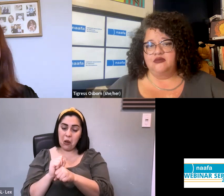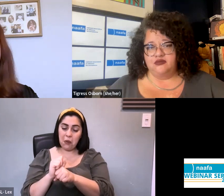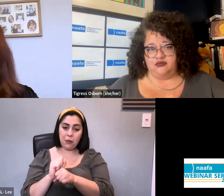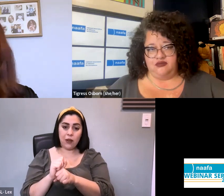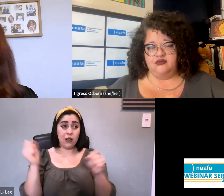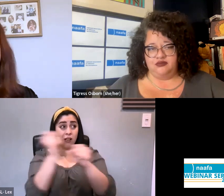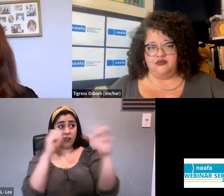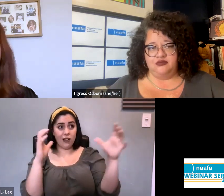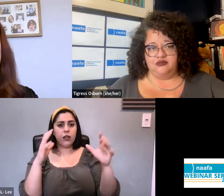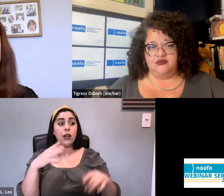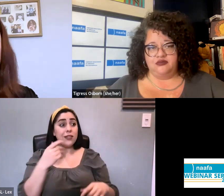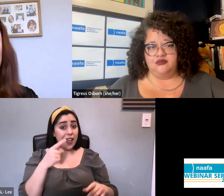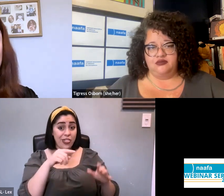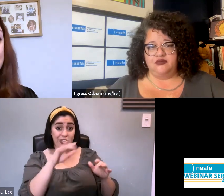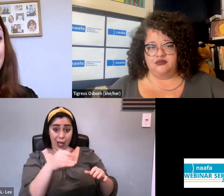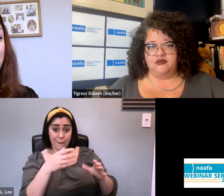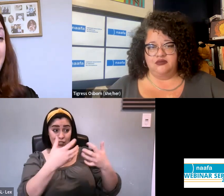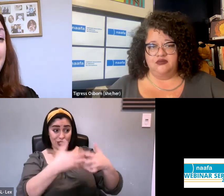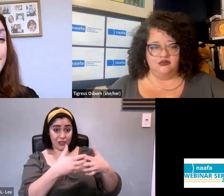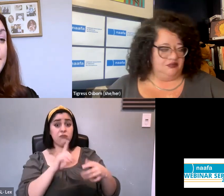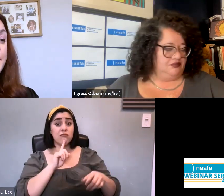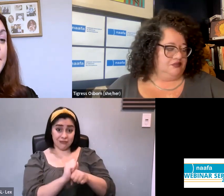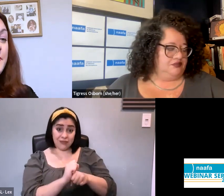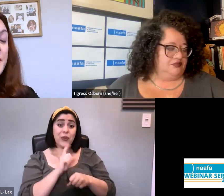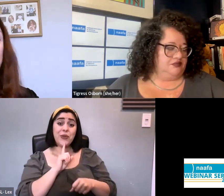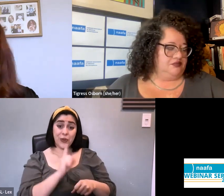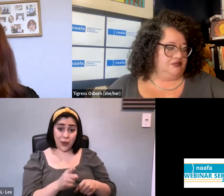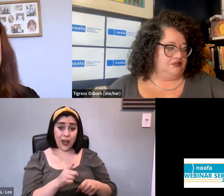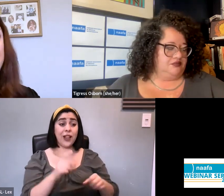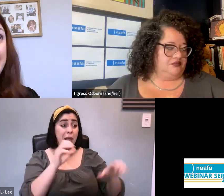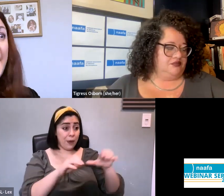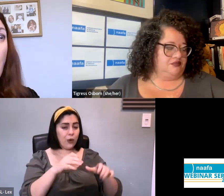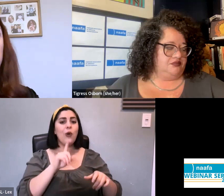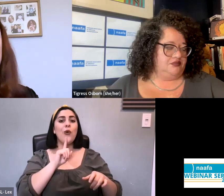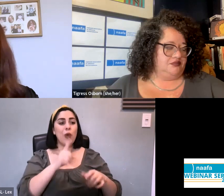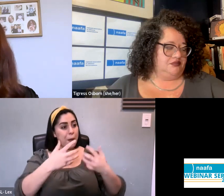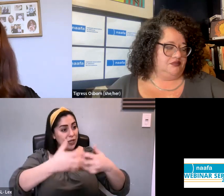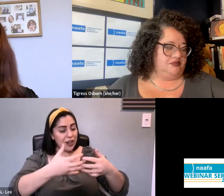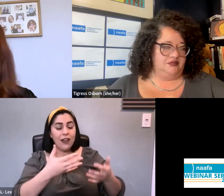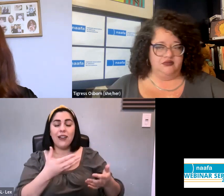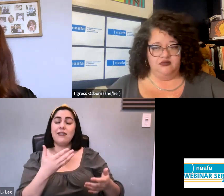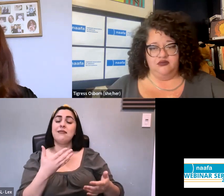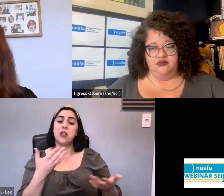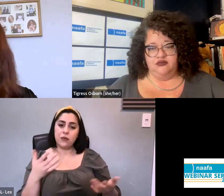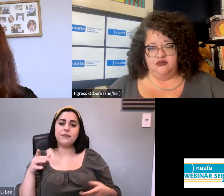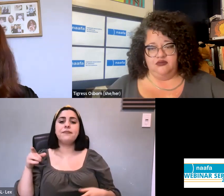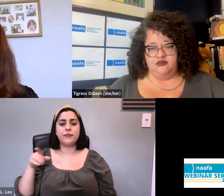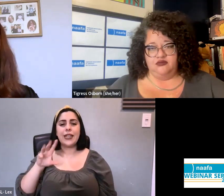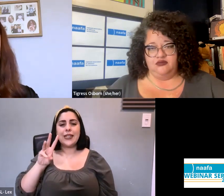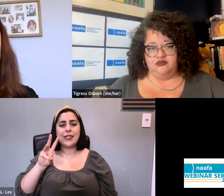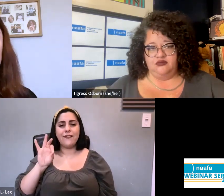Those are real chemicals in those cupboards. So they opened up a